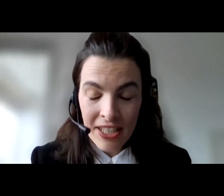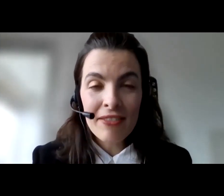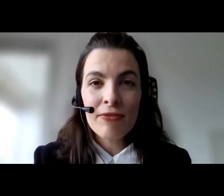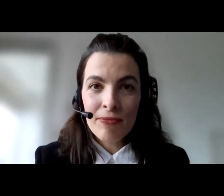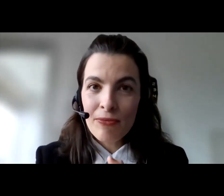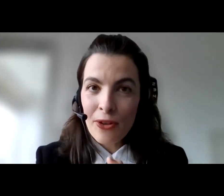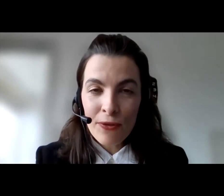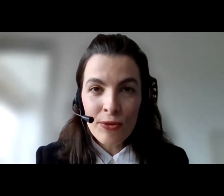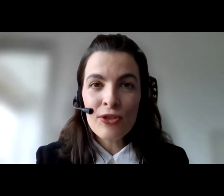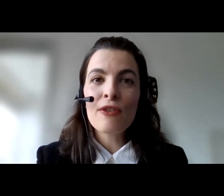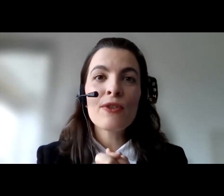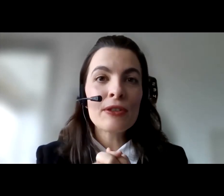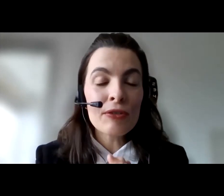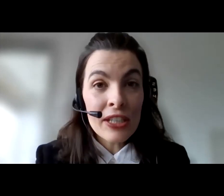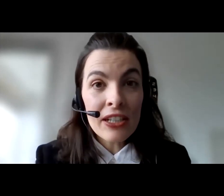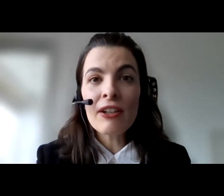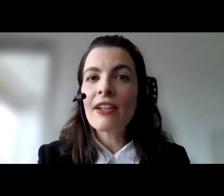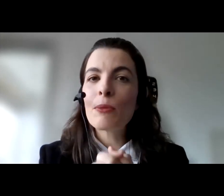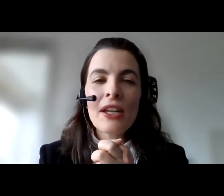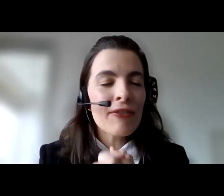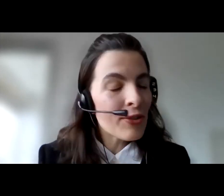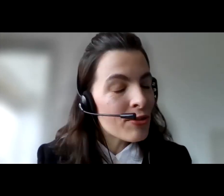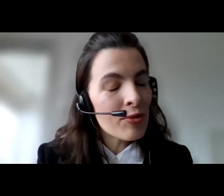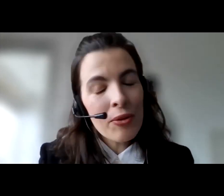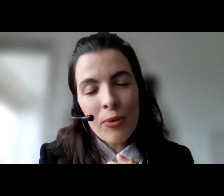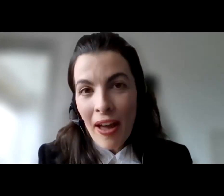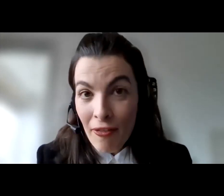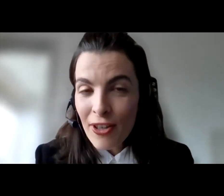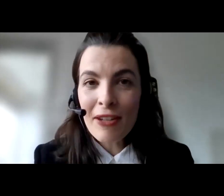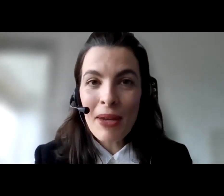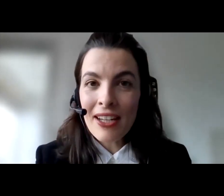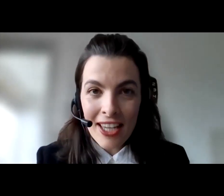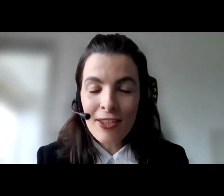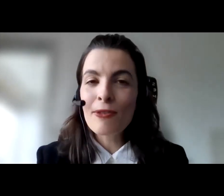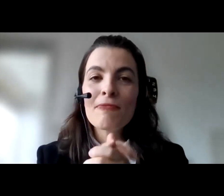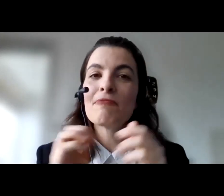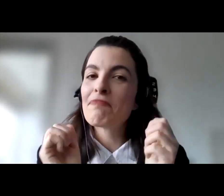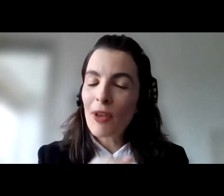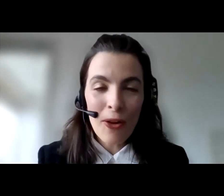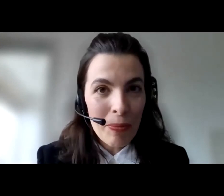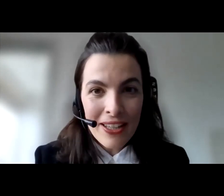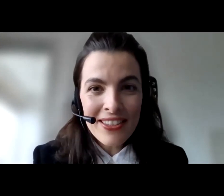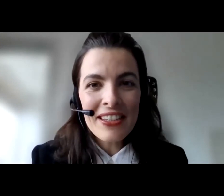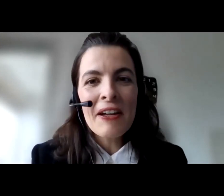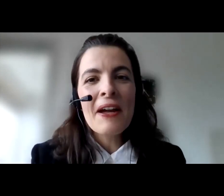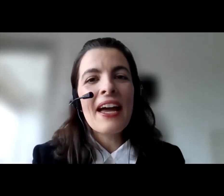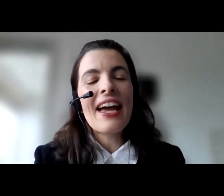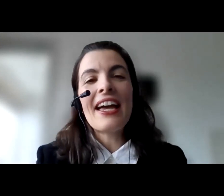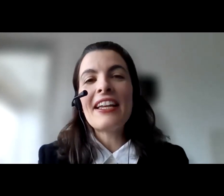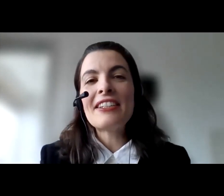best, really, for the future, for your career, whatever you do and wherever it may take you, all the